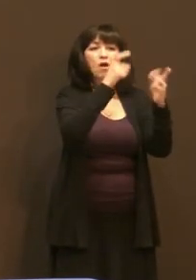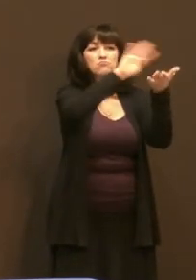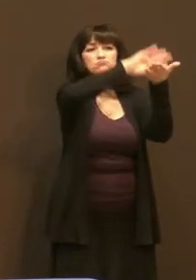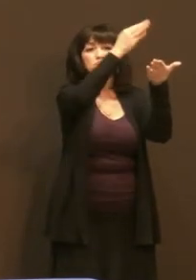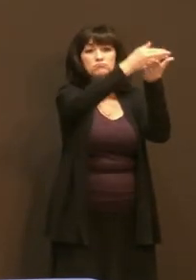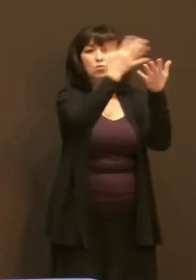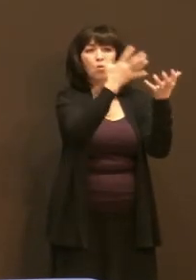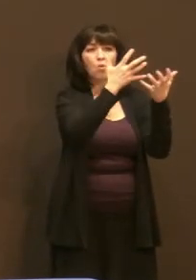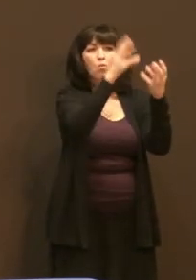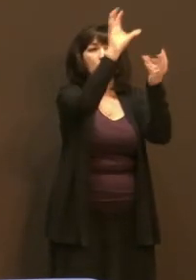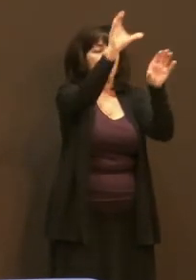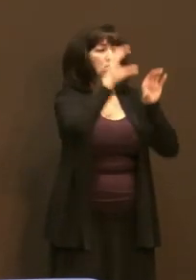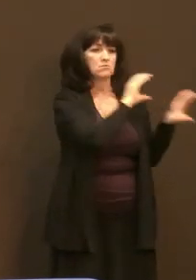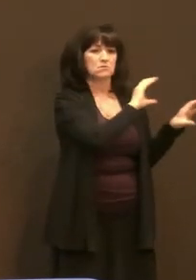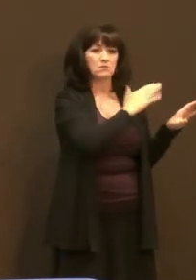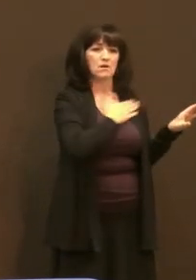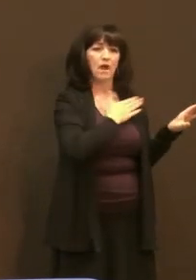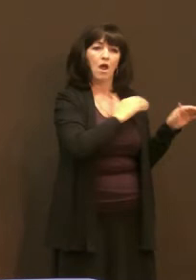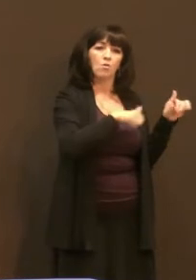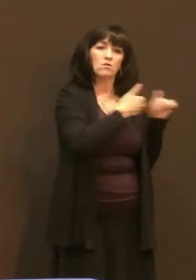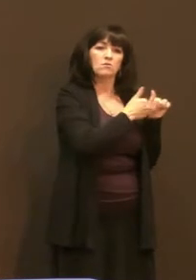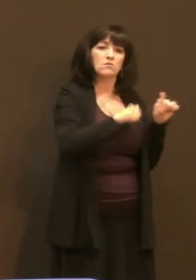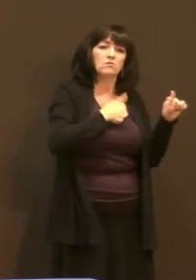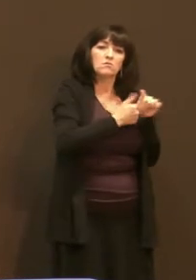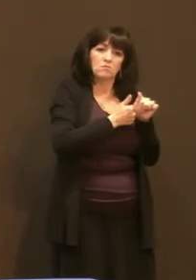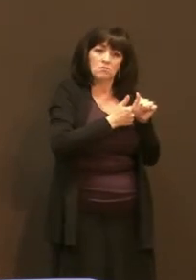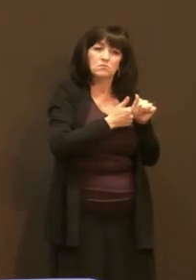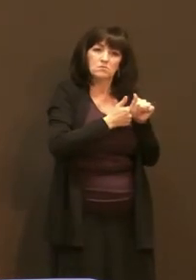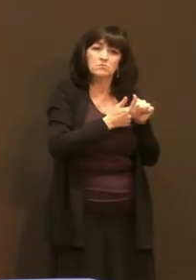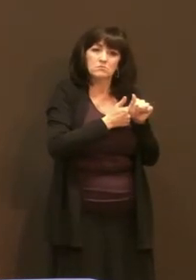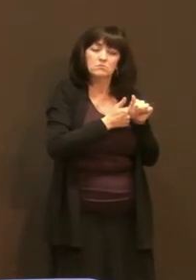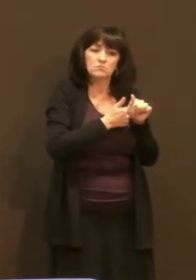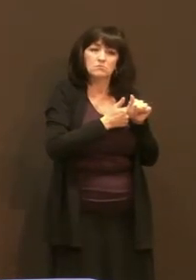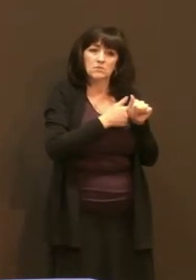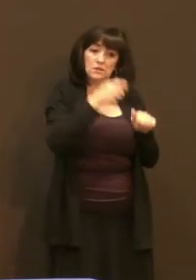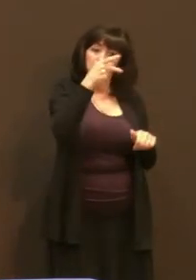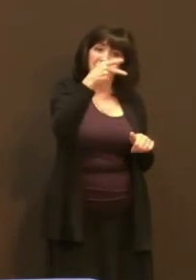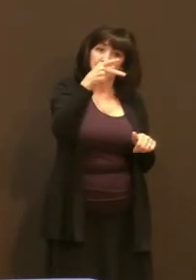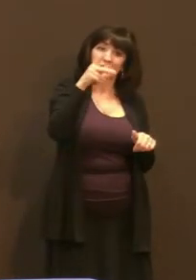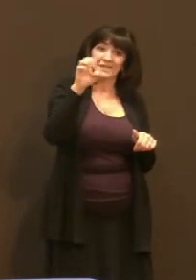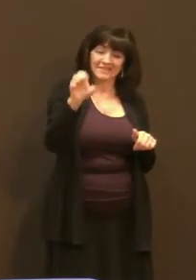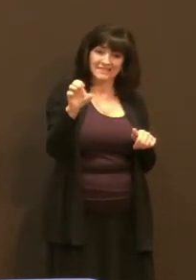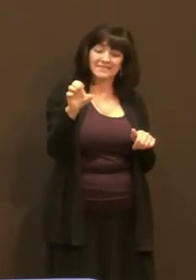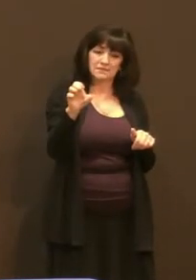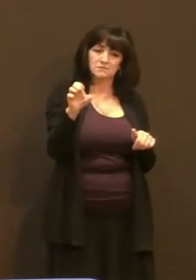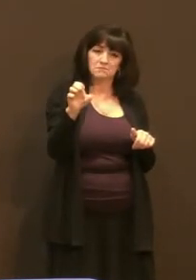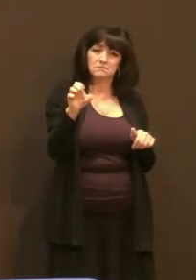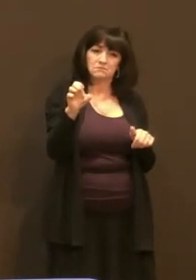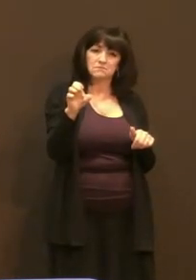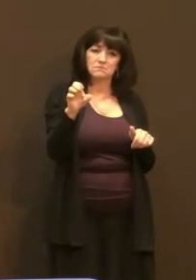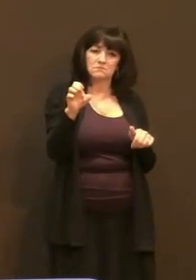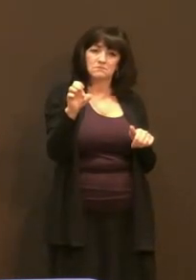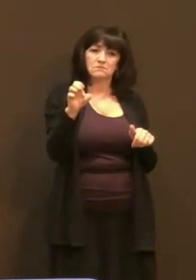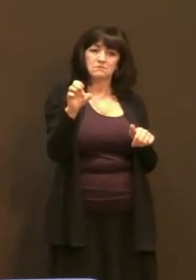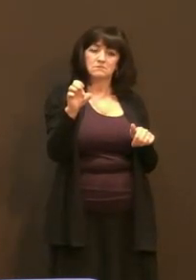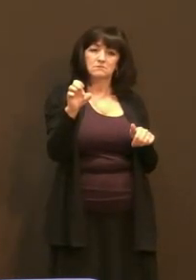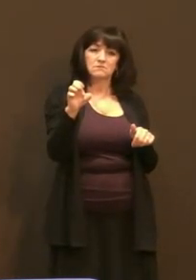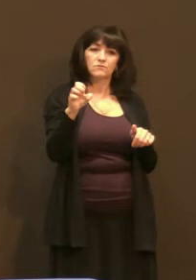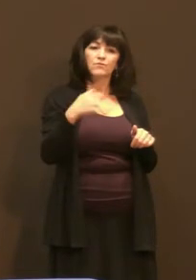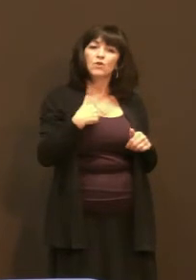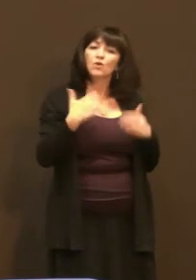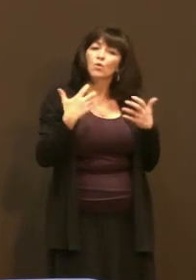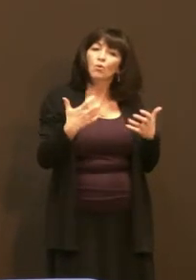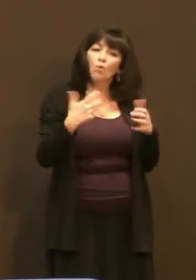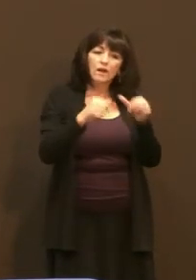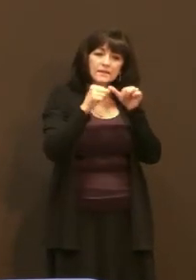means out of the woods and not concerned about PPE. We know that we have to continue to make sure we